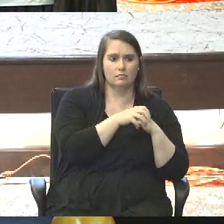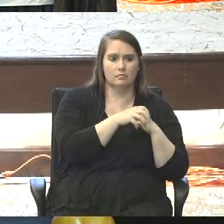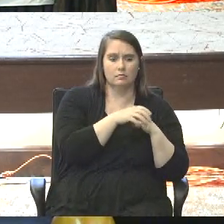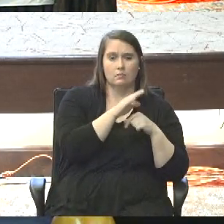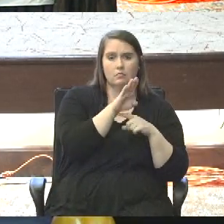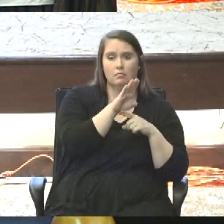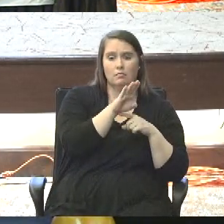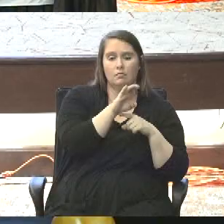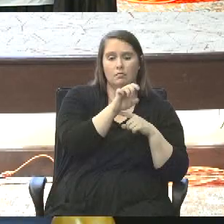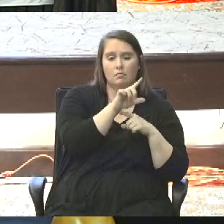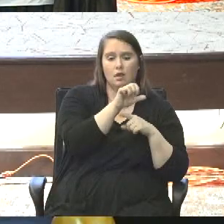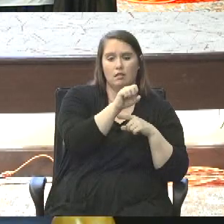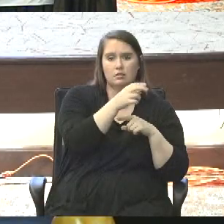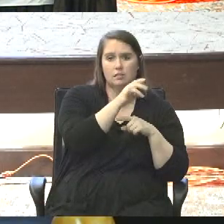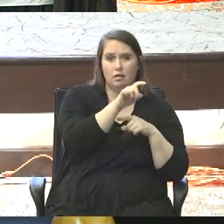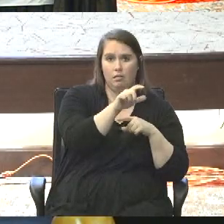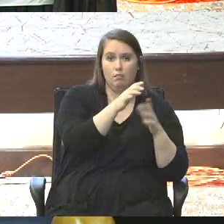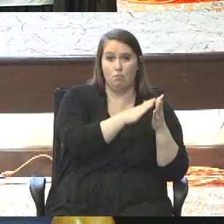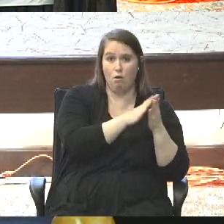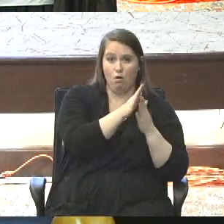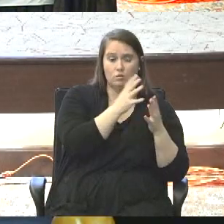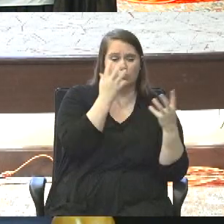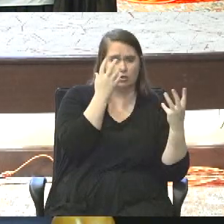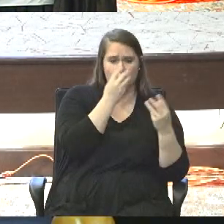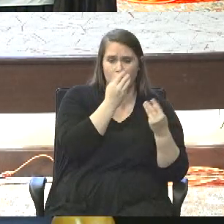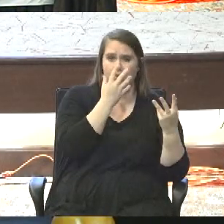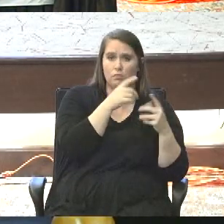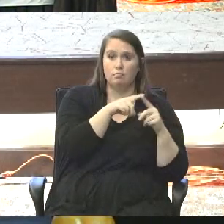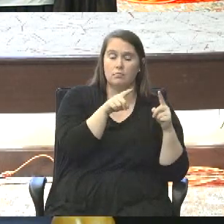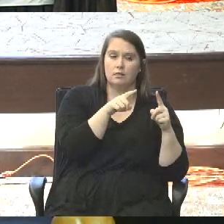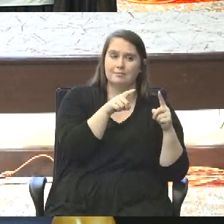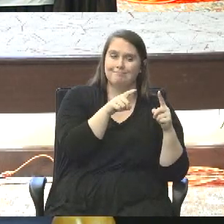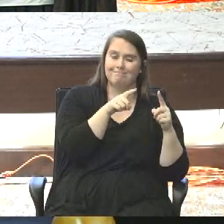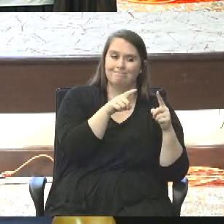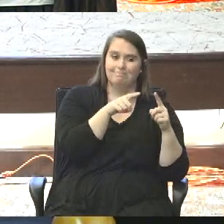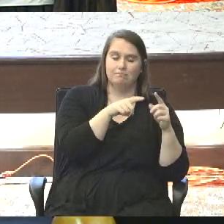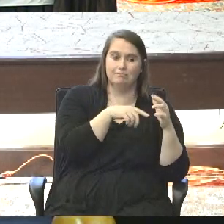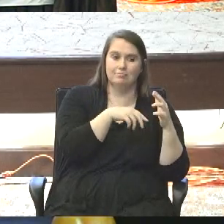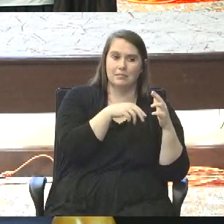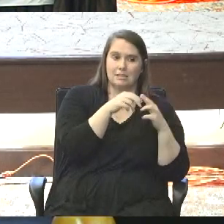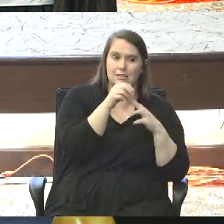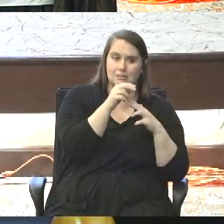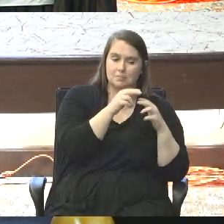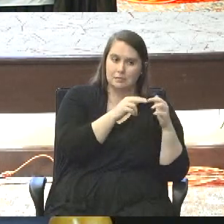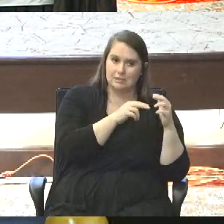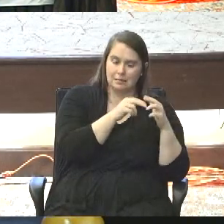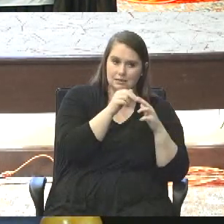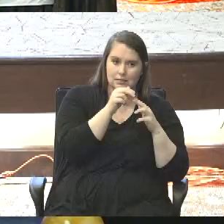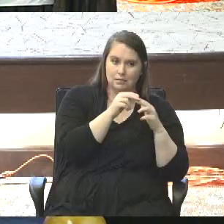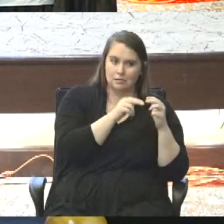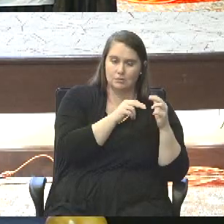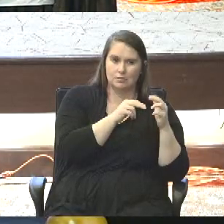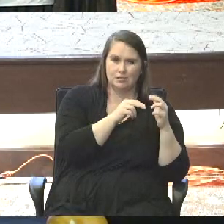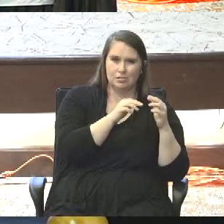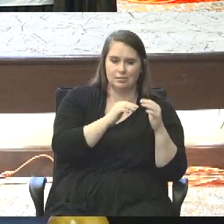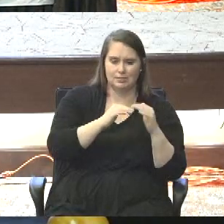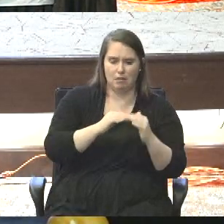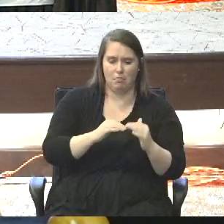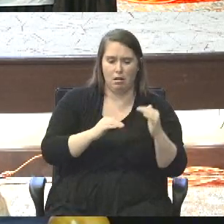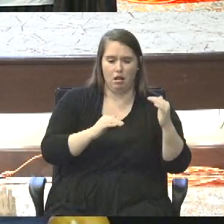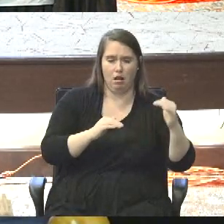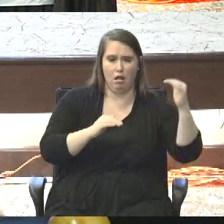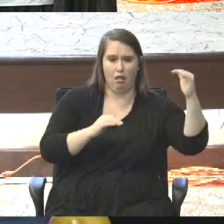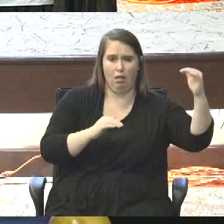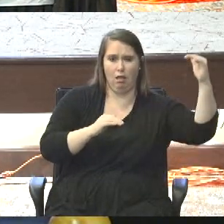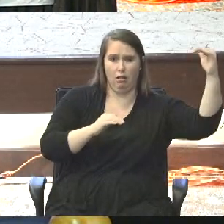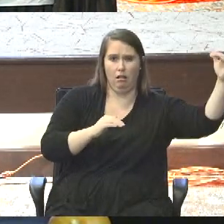Bells Hill Park is a beautiful park, but it's built so kind of in tiers that you